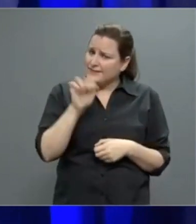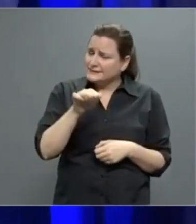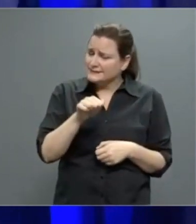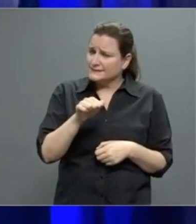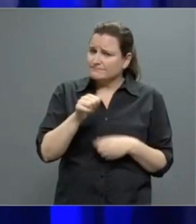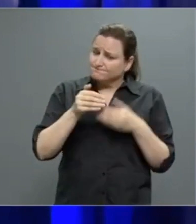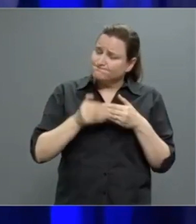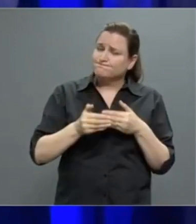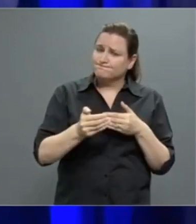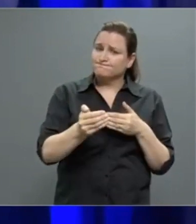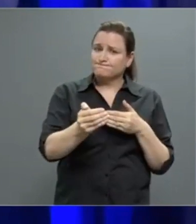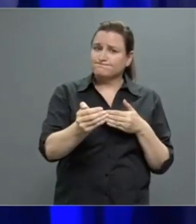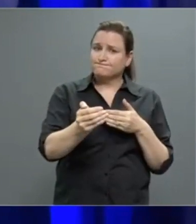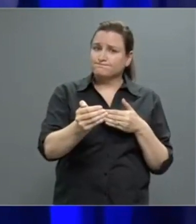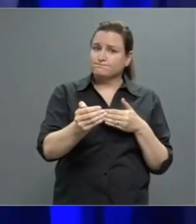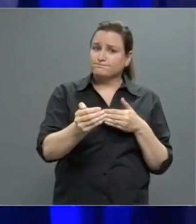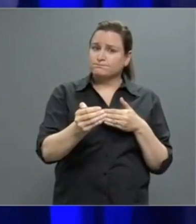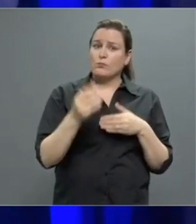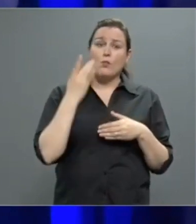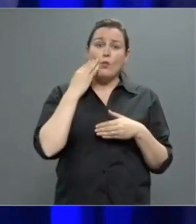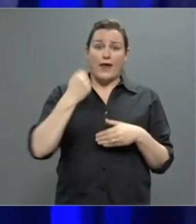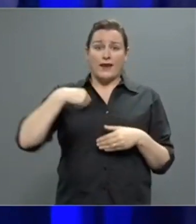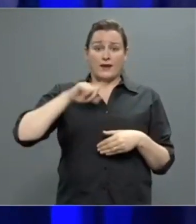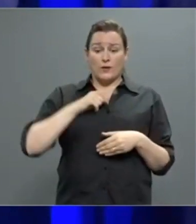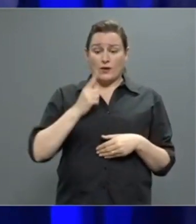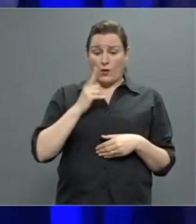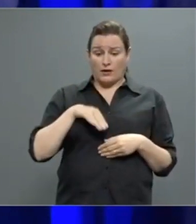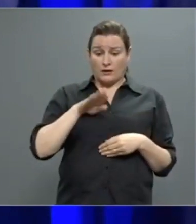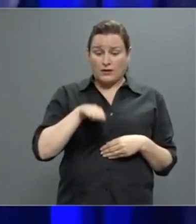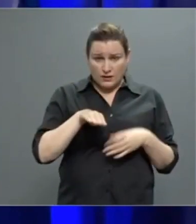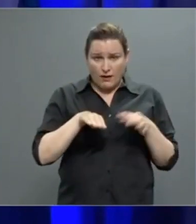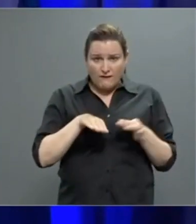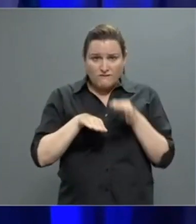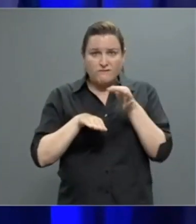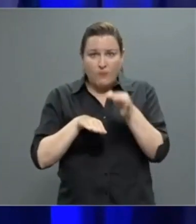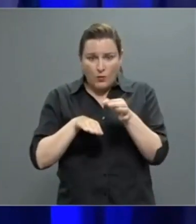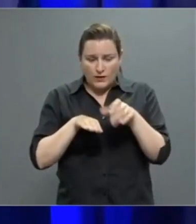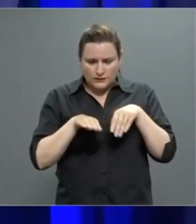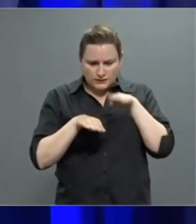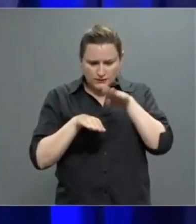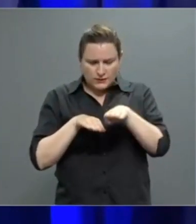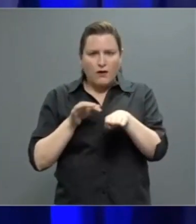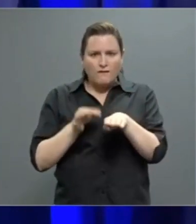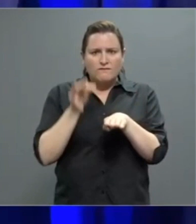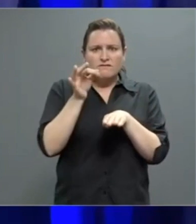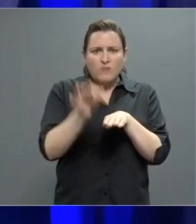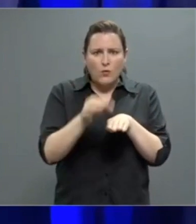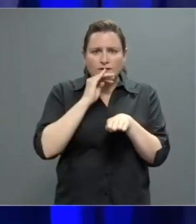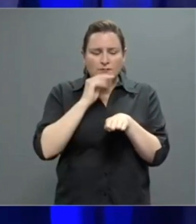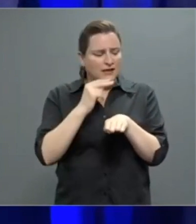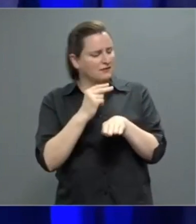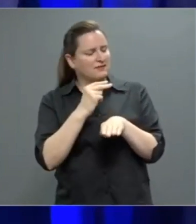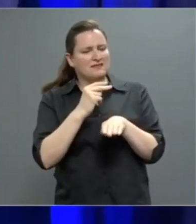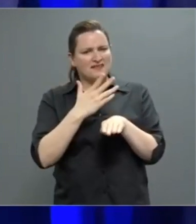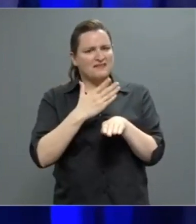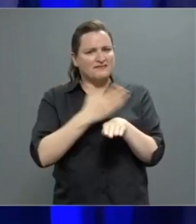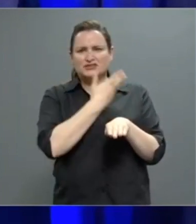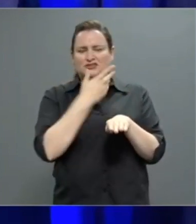also know that with each step we take forward, decline will be further behind us, and hope will be nearer than